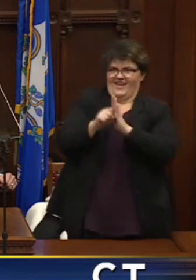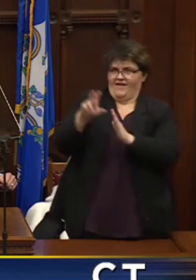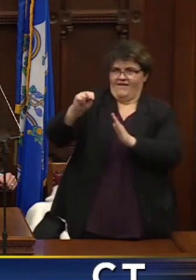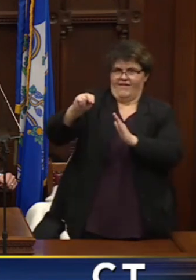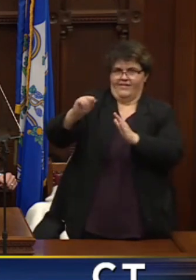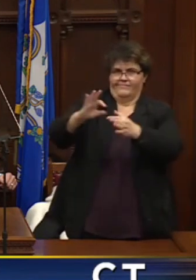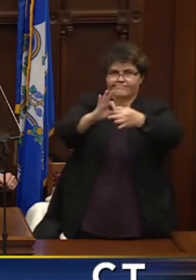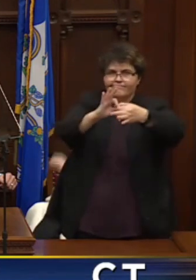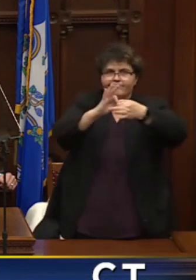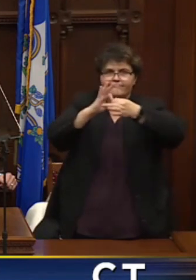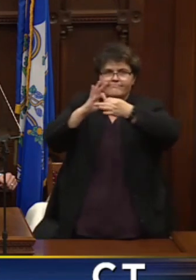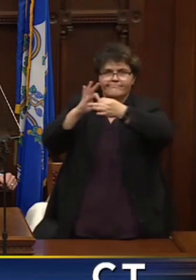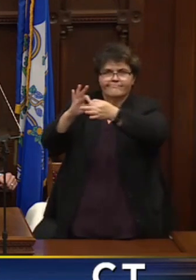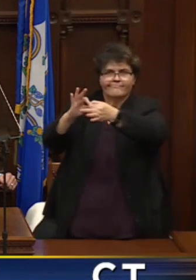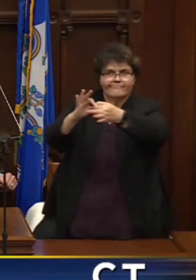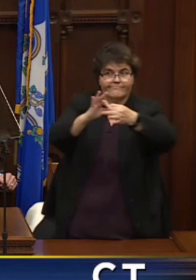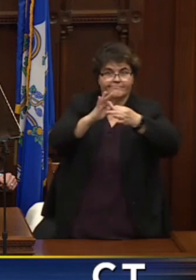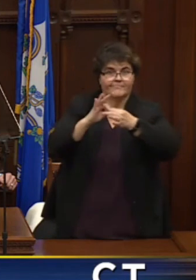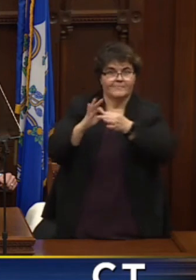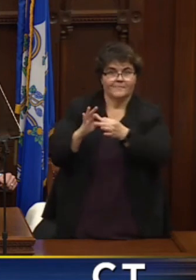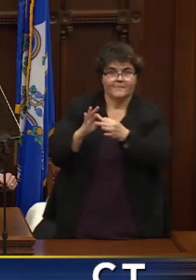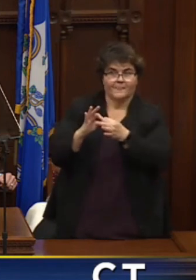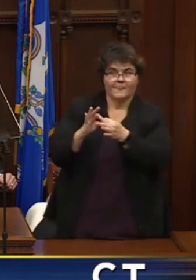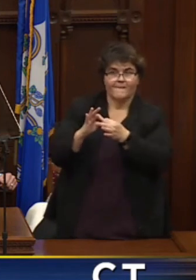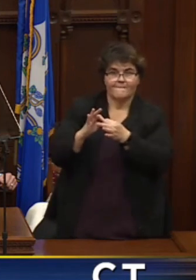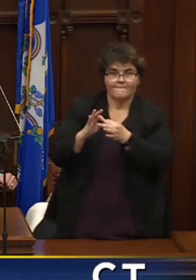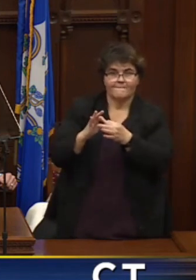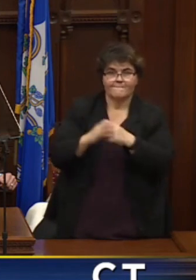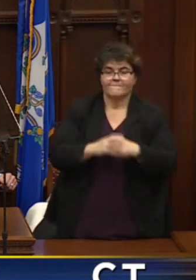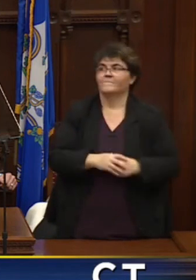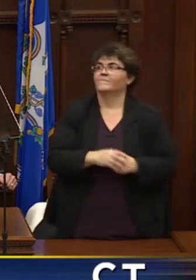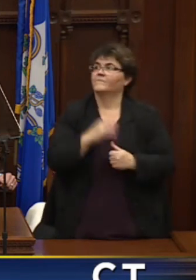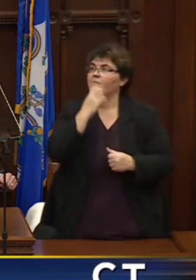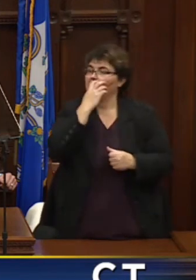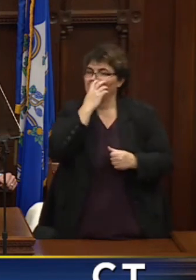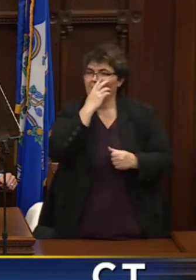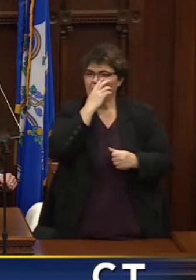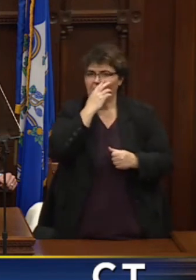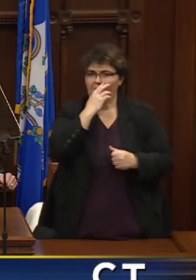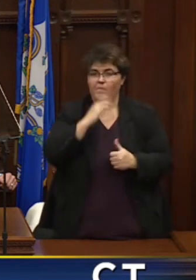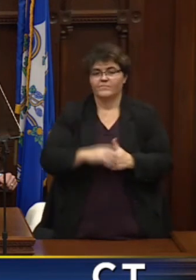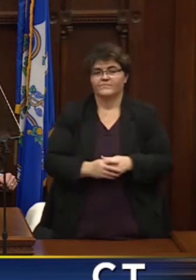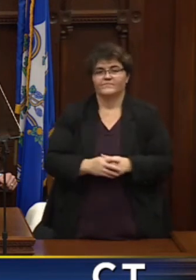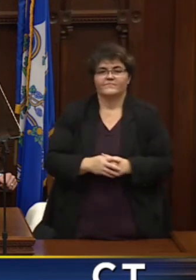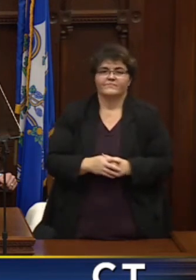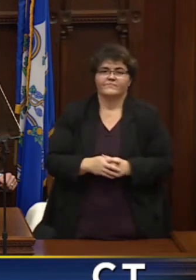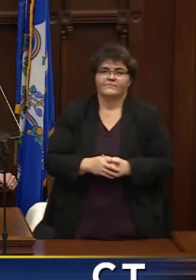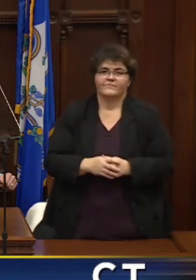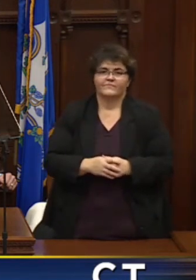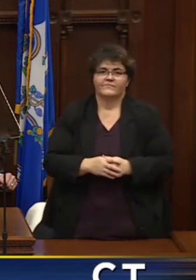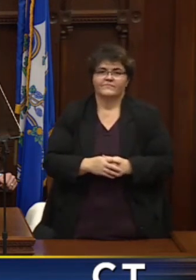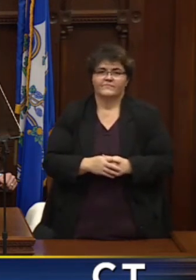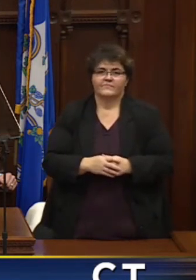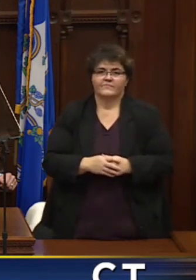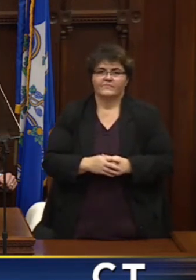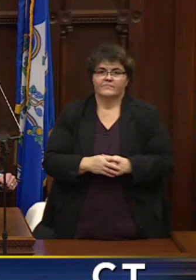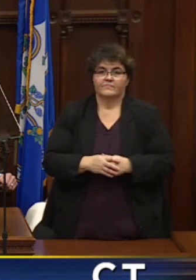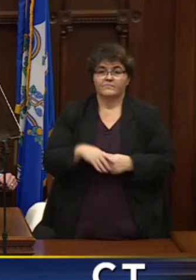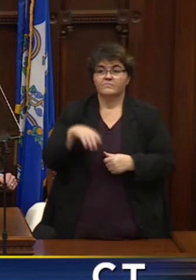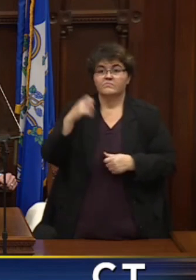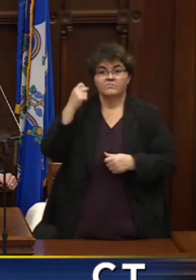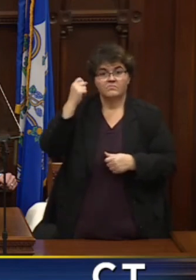So, if you make it over to the inaugural bash this evening, why don't you go to a party like a liberated governor, just had a